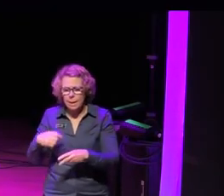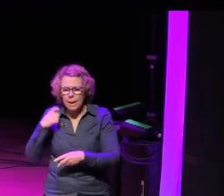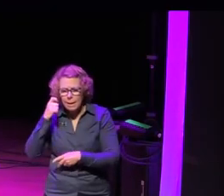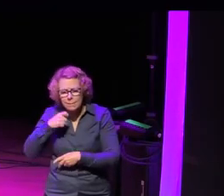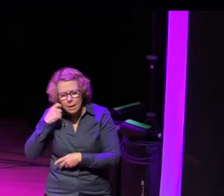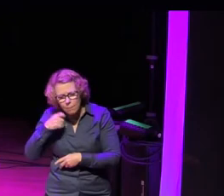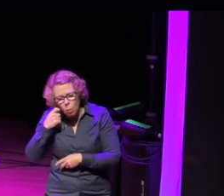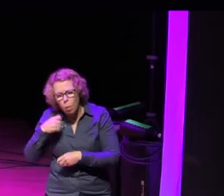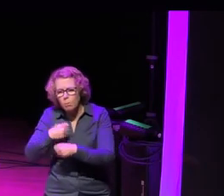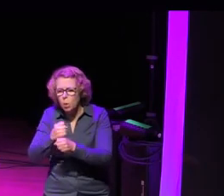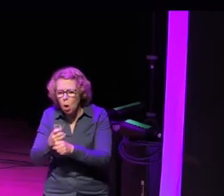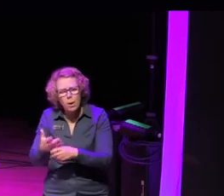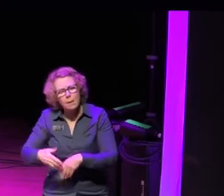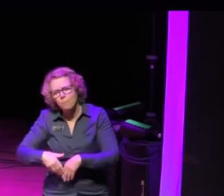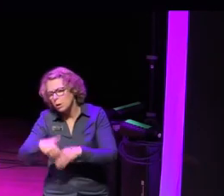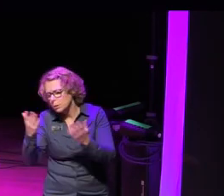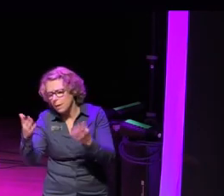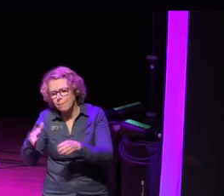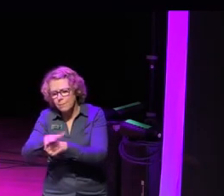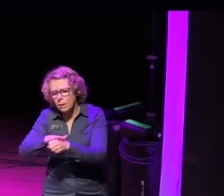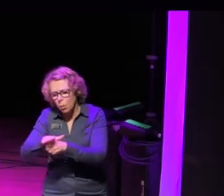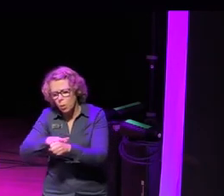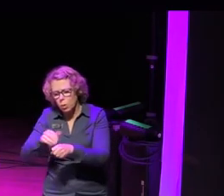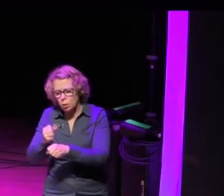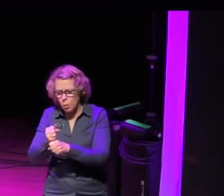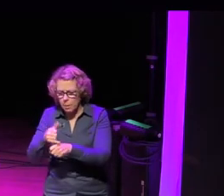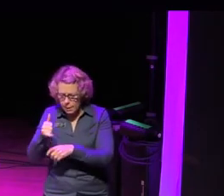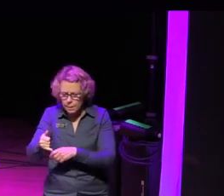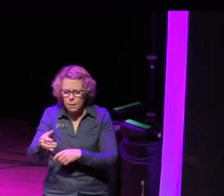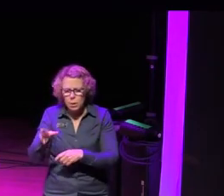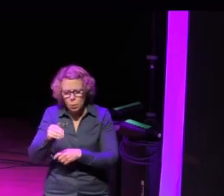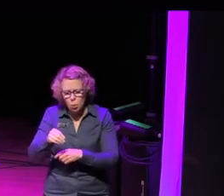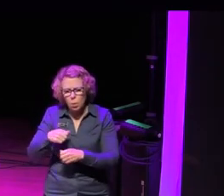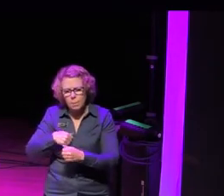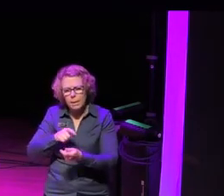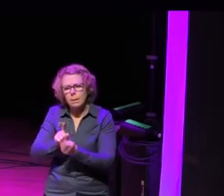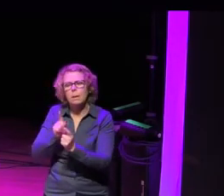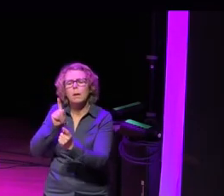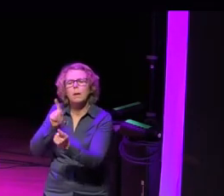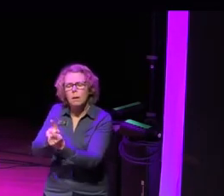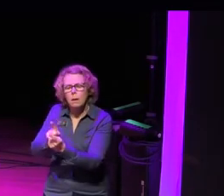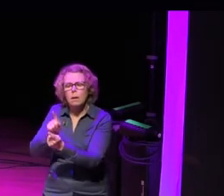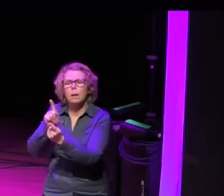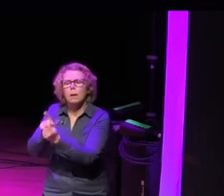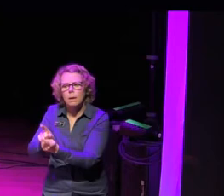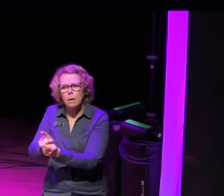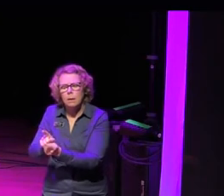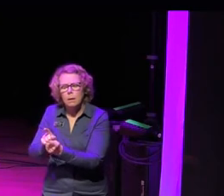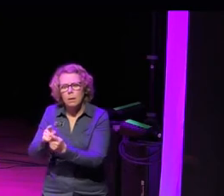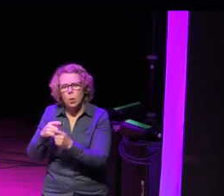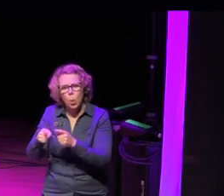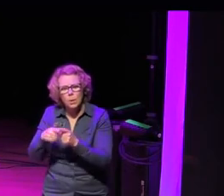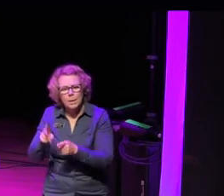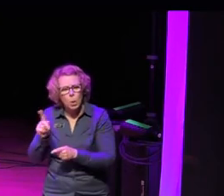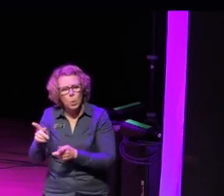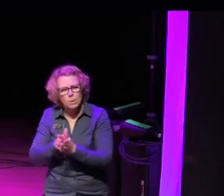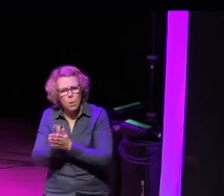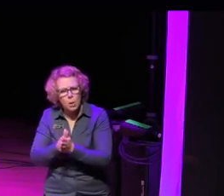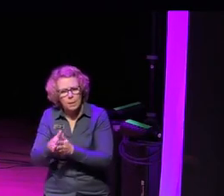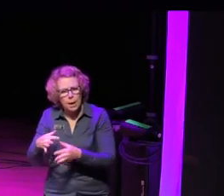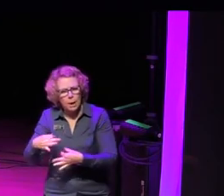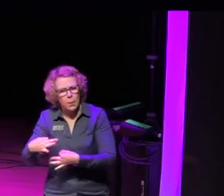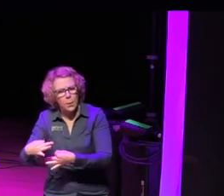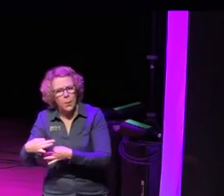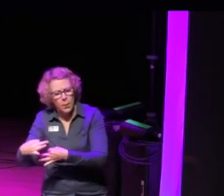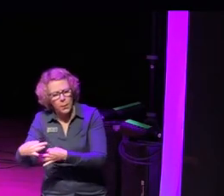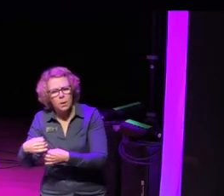telecompany or whatever area you're working in, you are confronted with different, let's say, challenges in that regard.